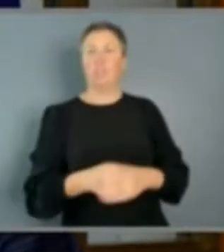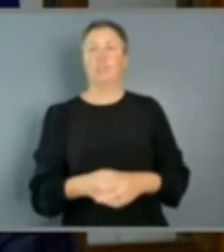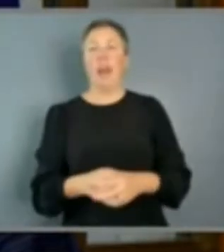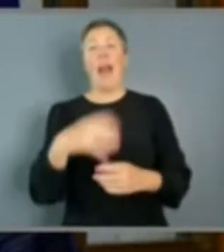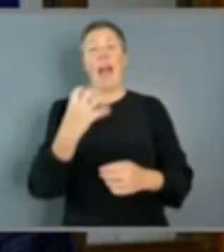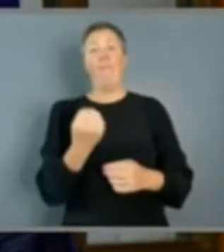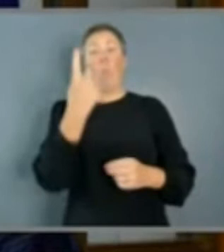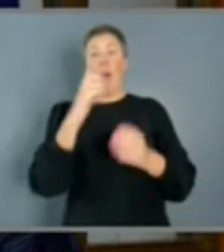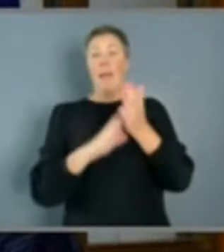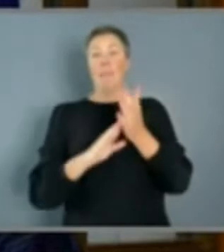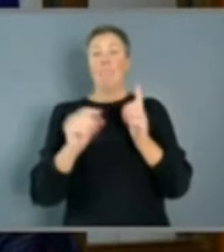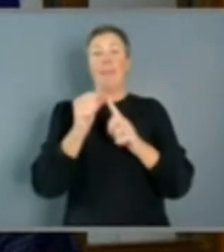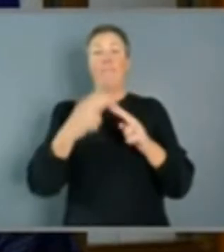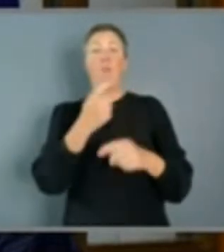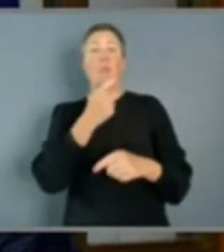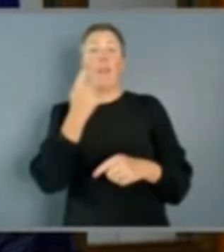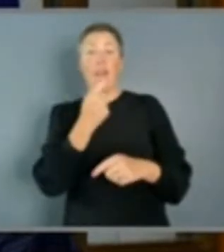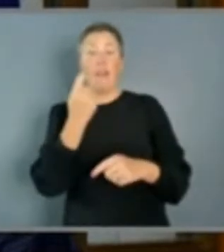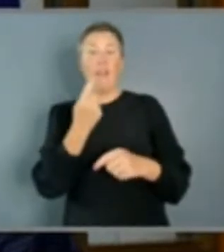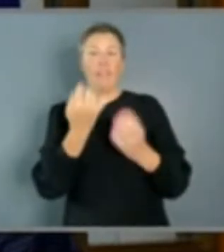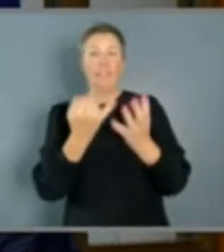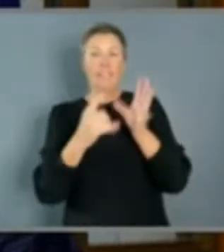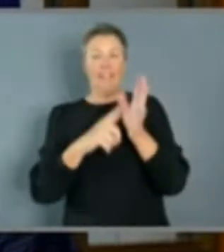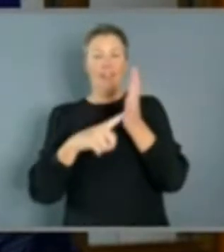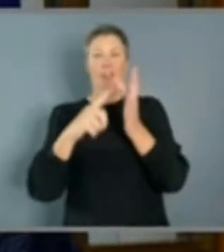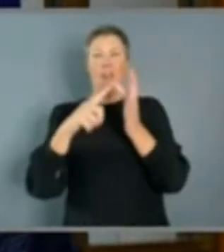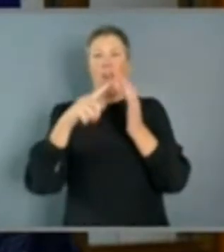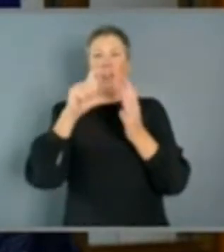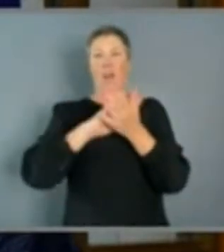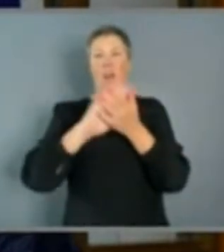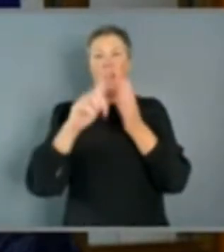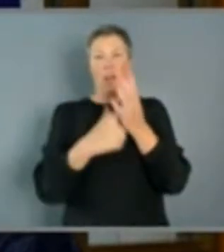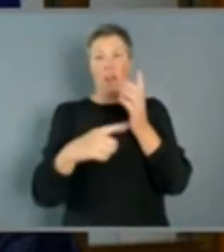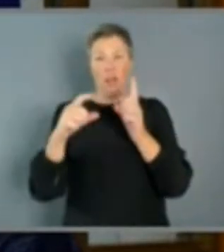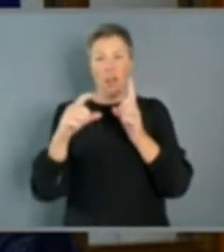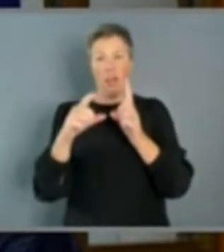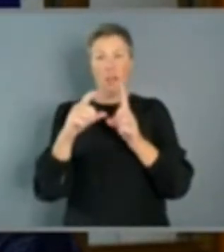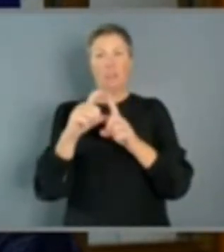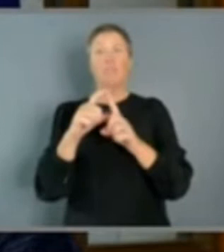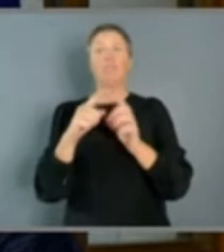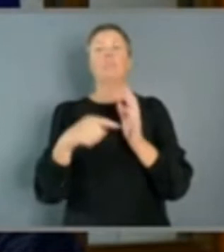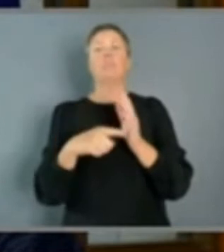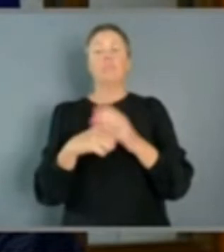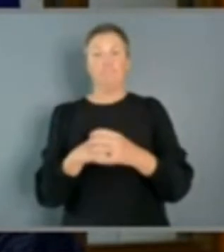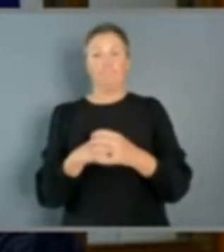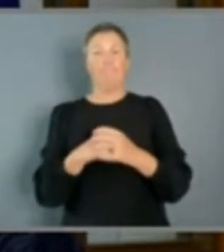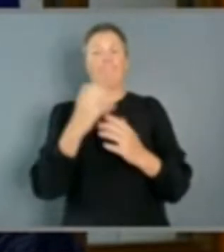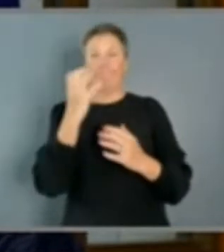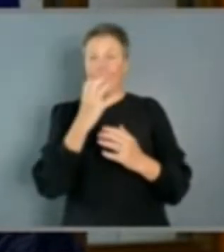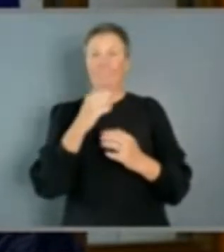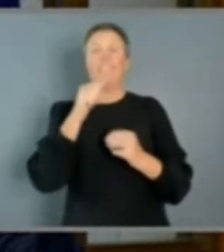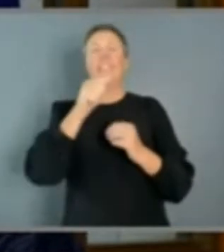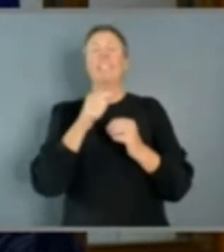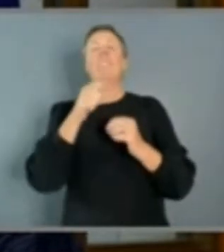been fundamental in engaging with communities in the region, engaging with leadership in the region, and being